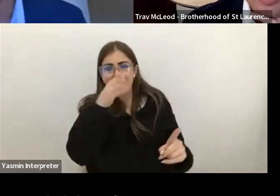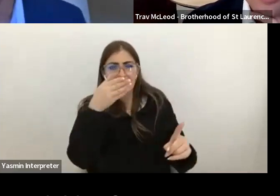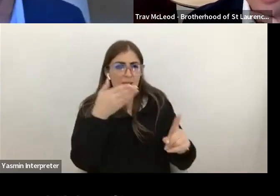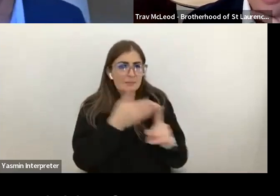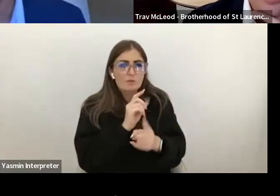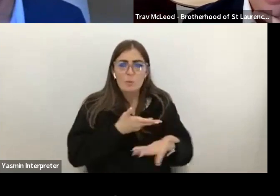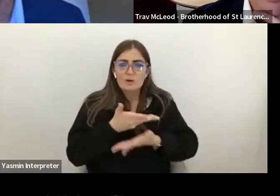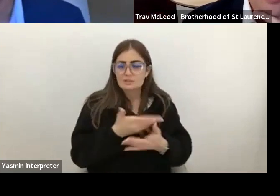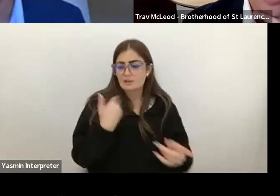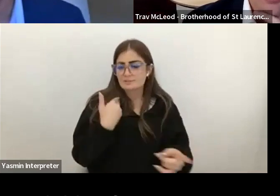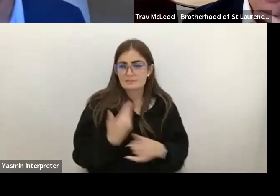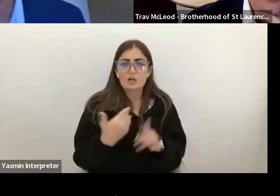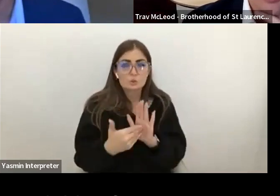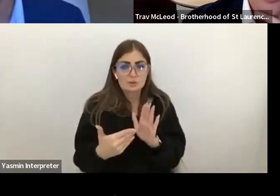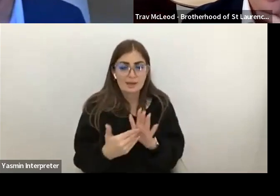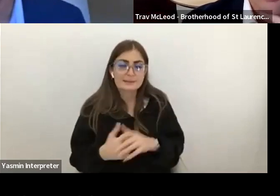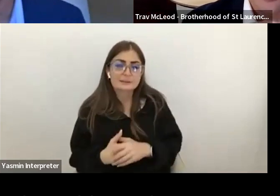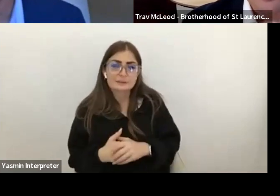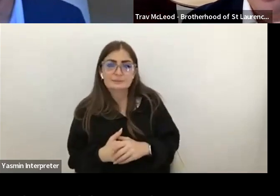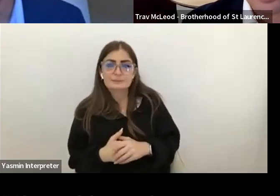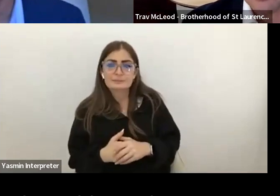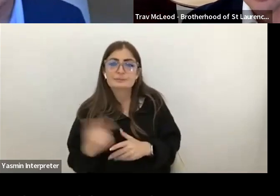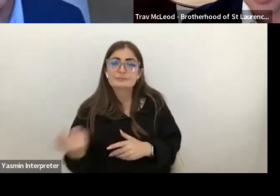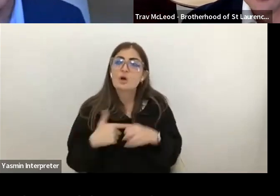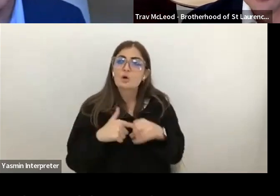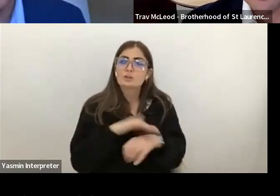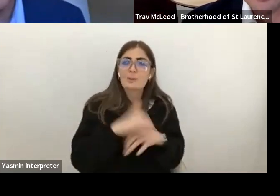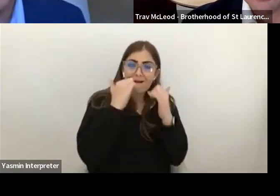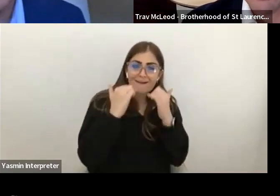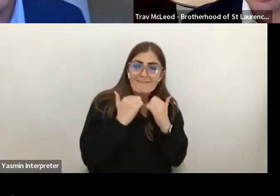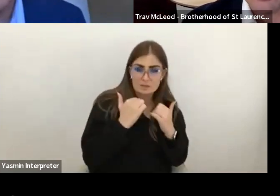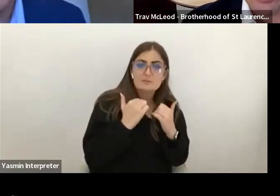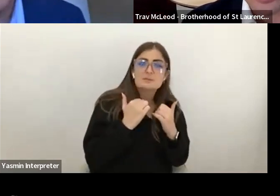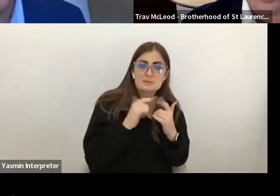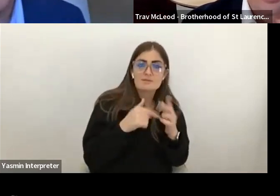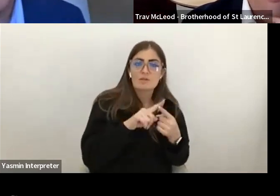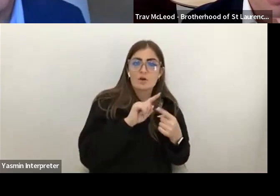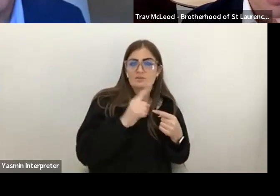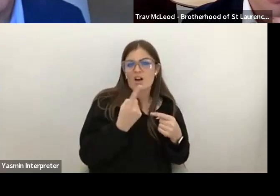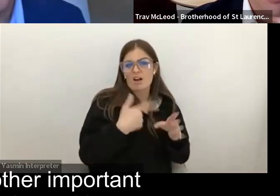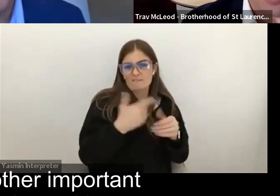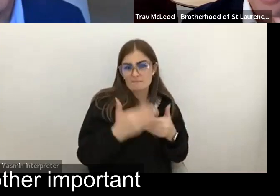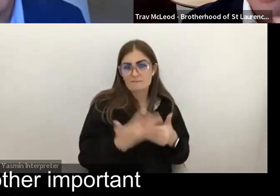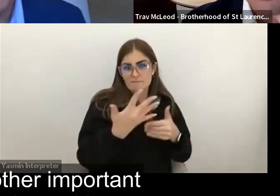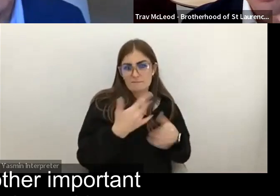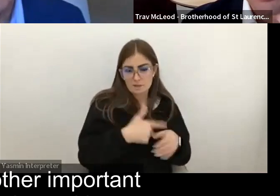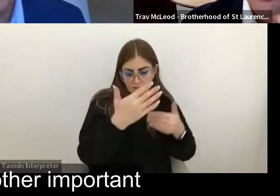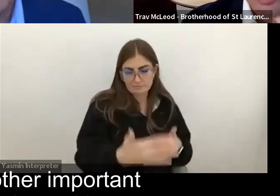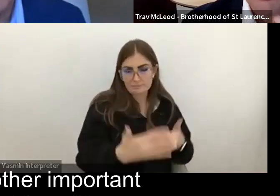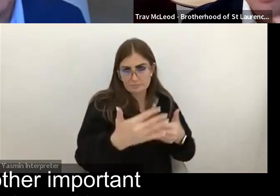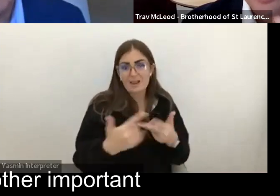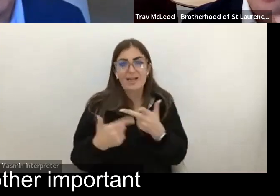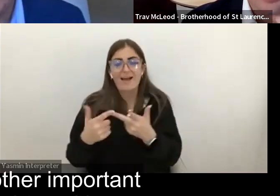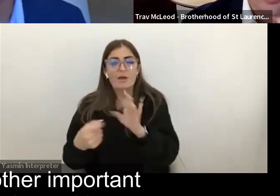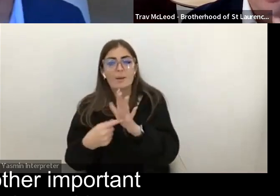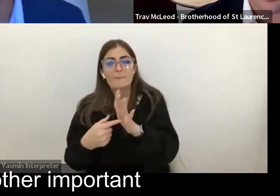been discussed this afternoon. His question is about the evidence base for the first 5 years compared to other important